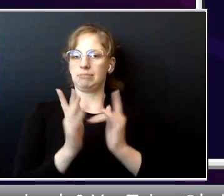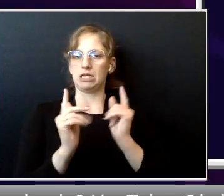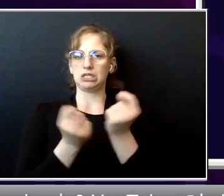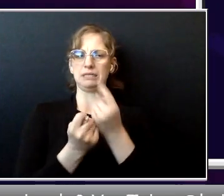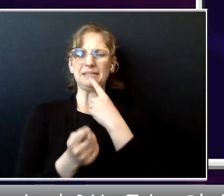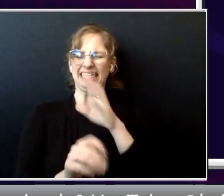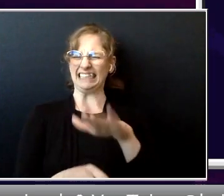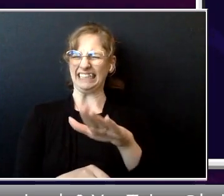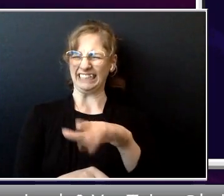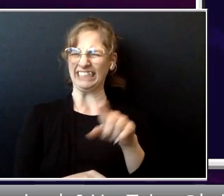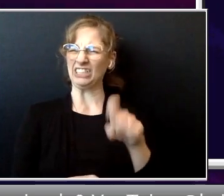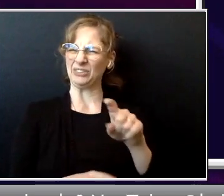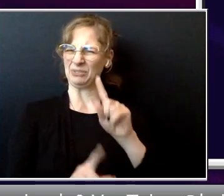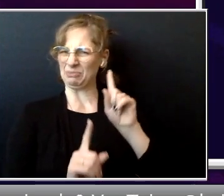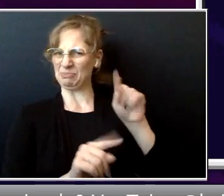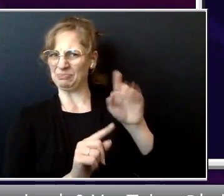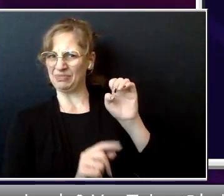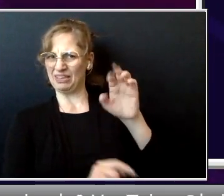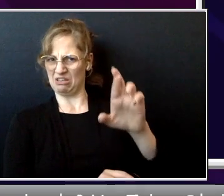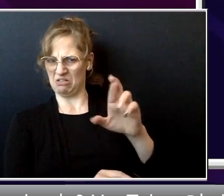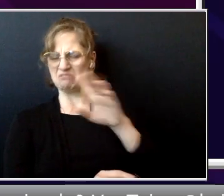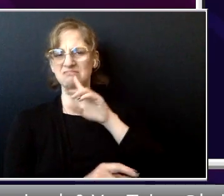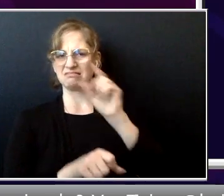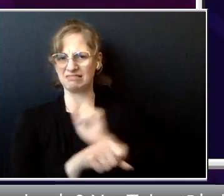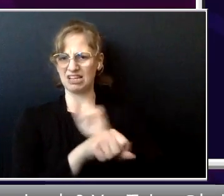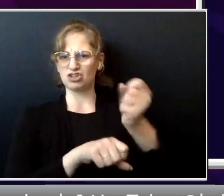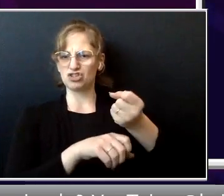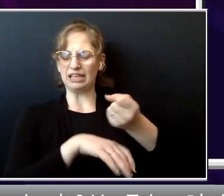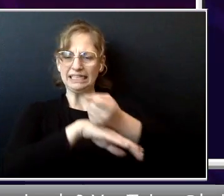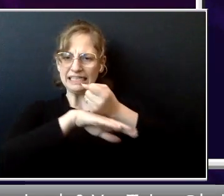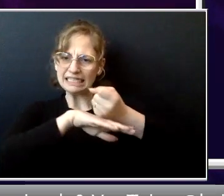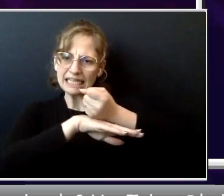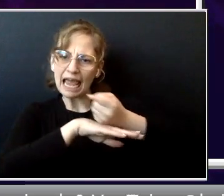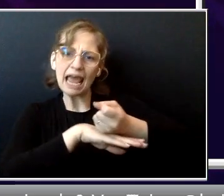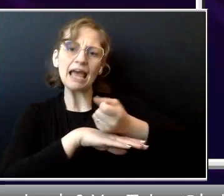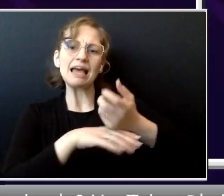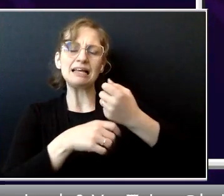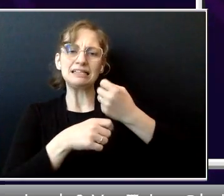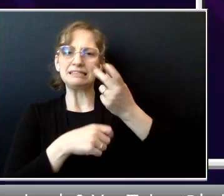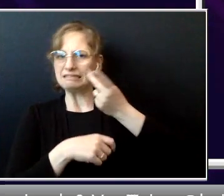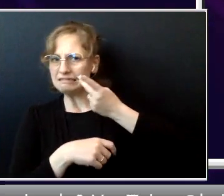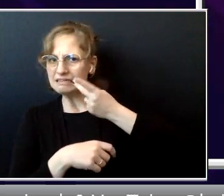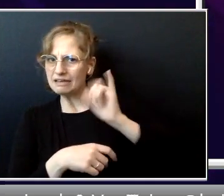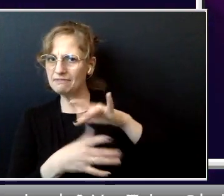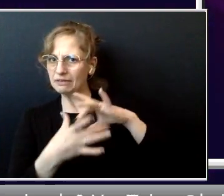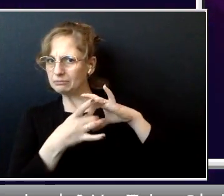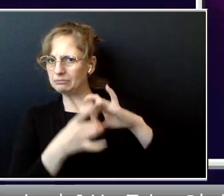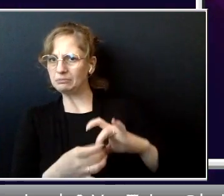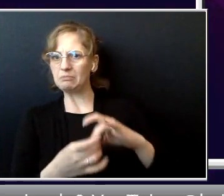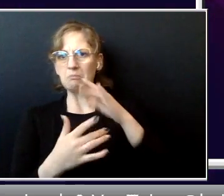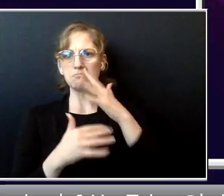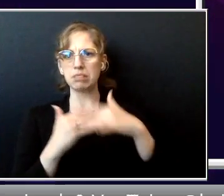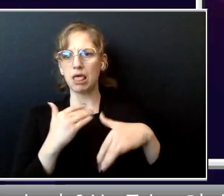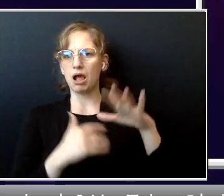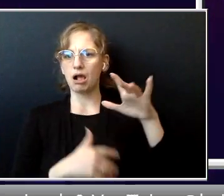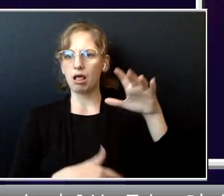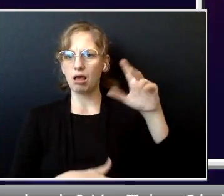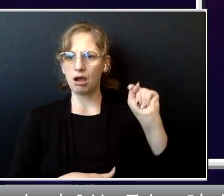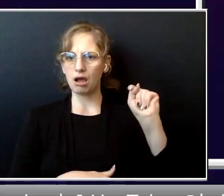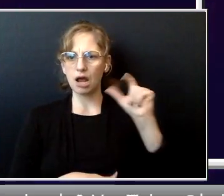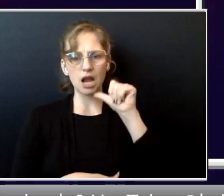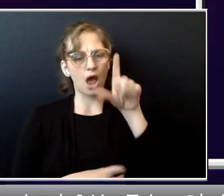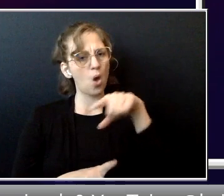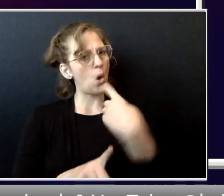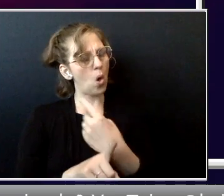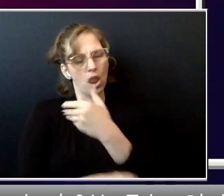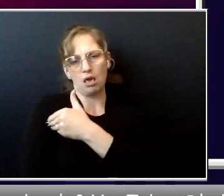emergency room and getting it actually scanned to see if it could be related to a blood clot and not just the muscle tear